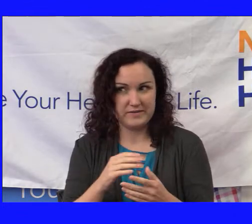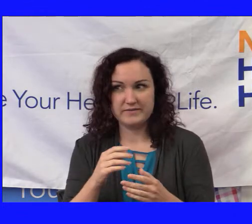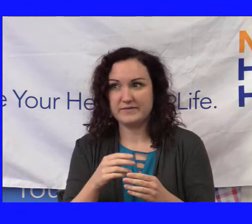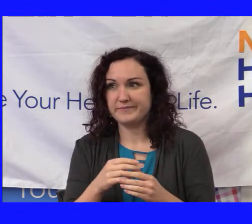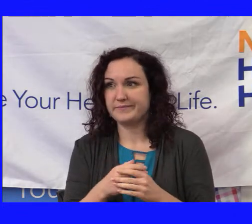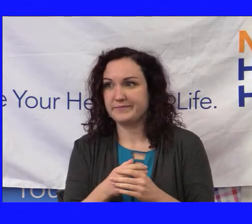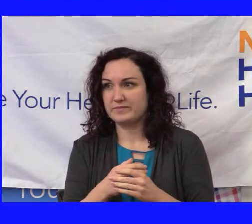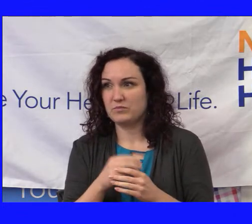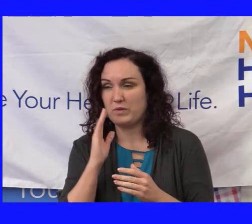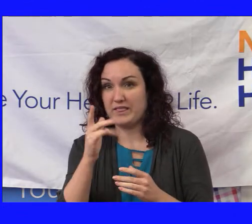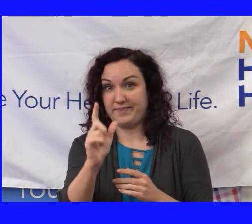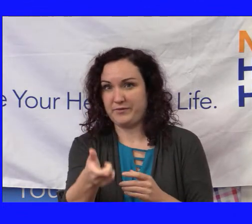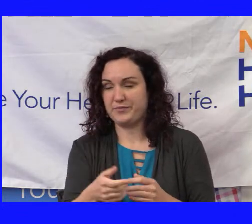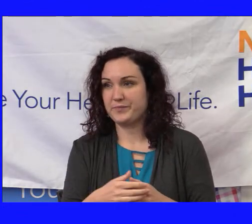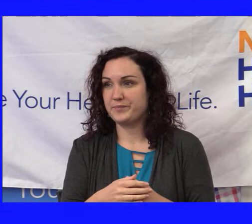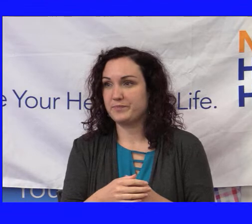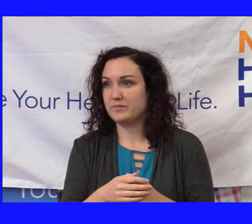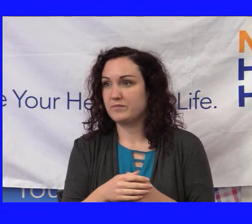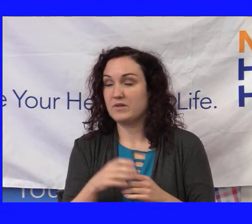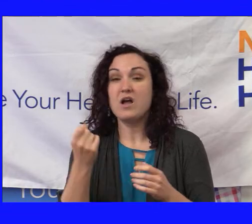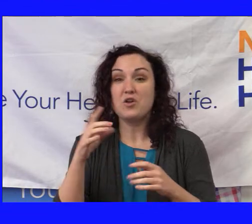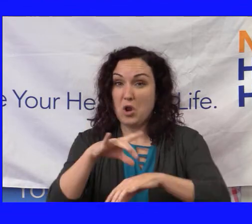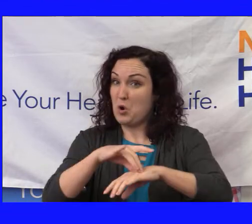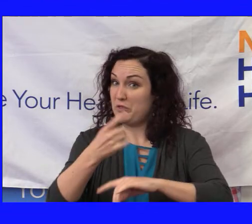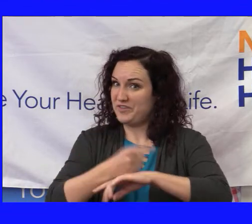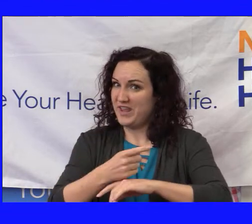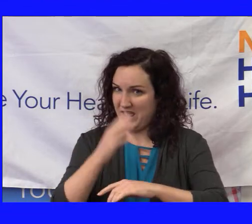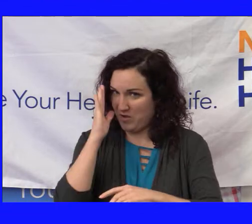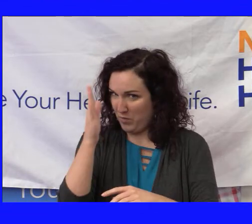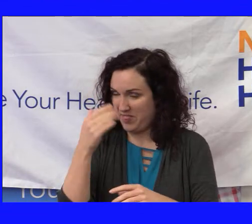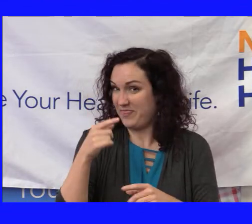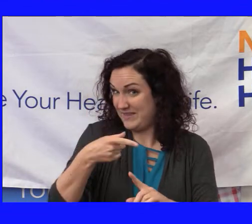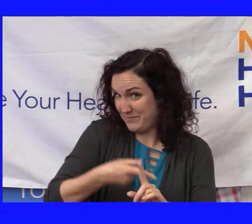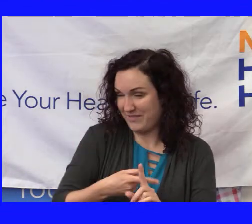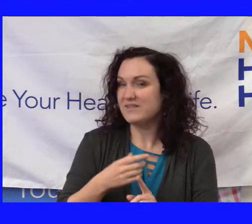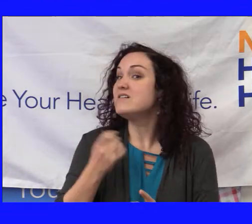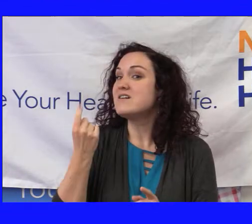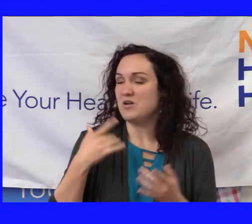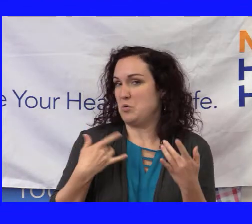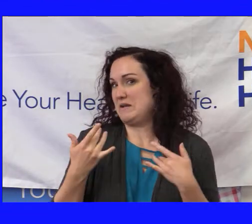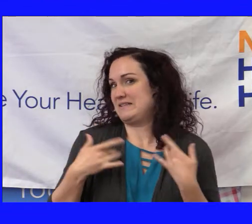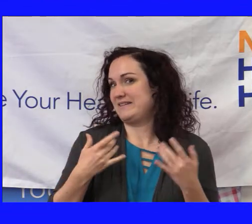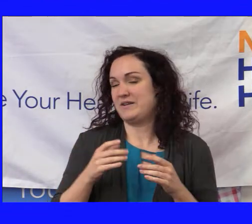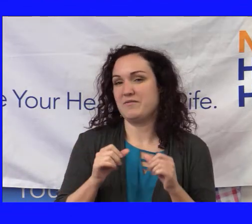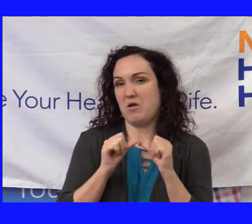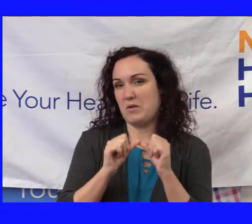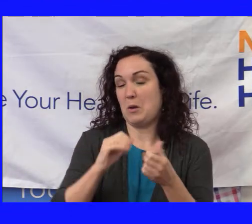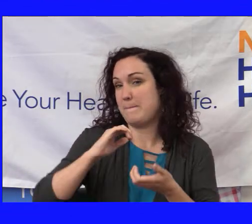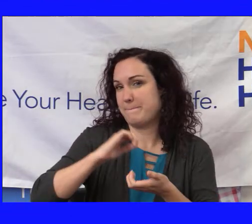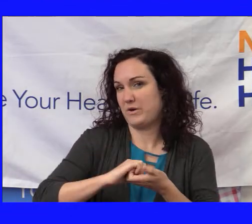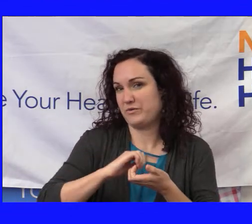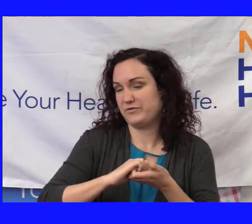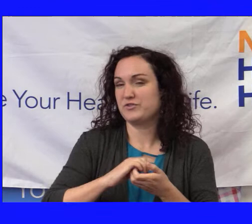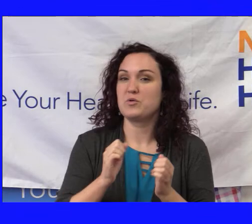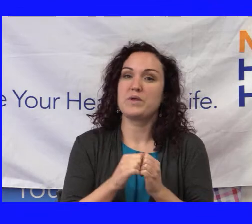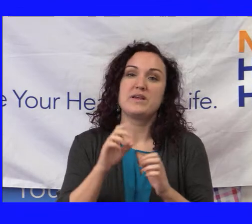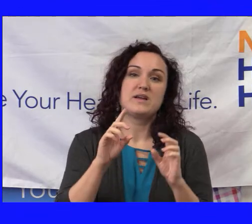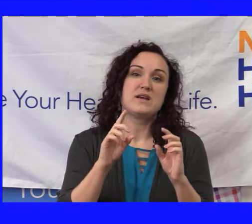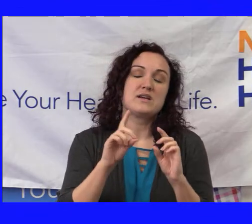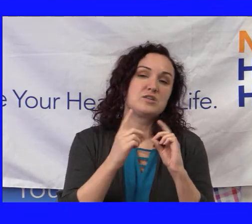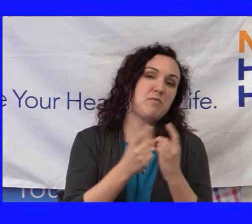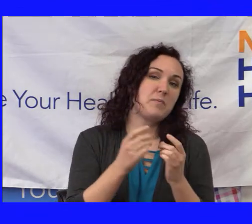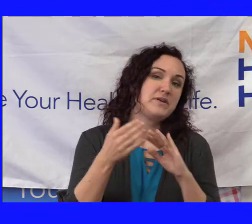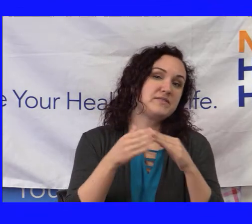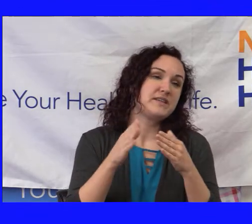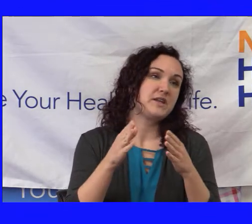debriefing. Given that Earth Day happens this month, I wanted to let you know we're excited about our ongoing partnerships with Department of